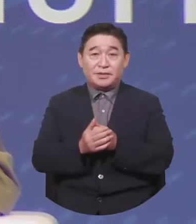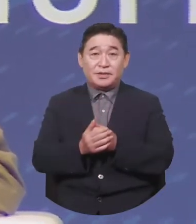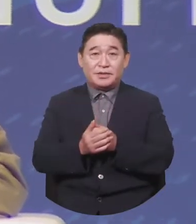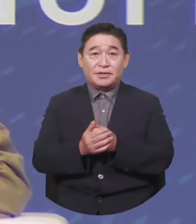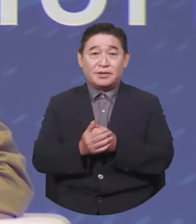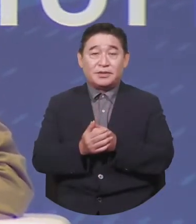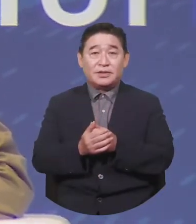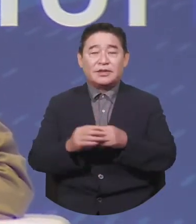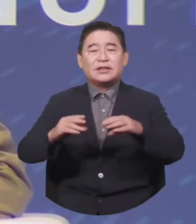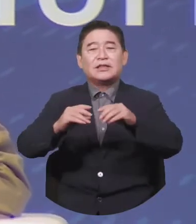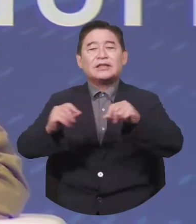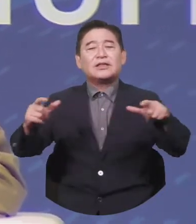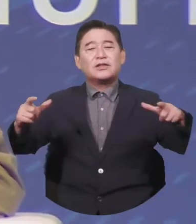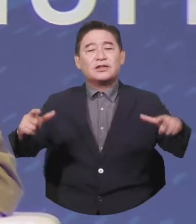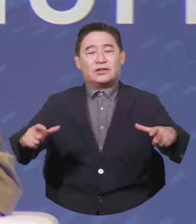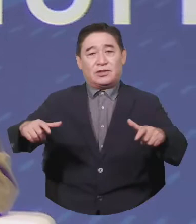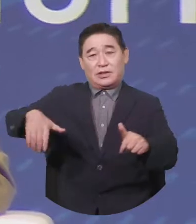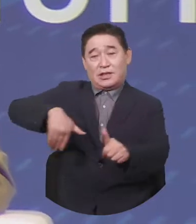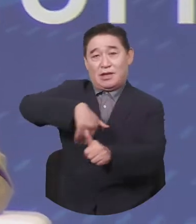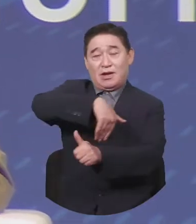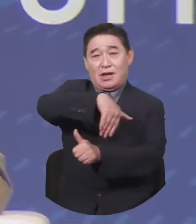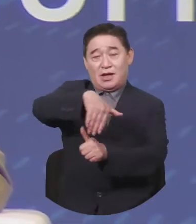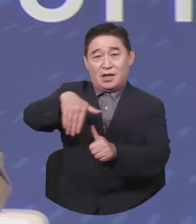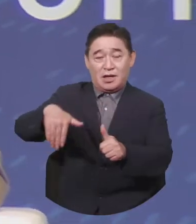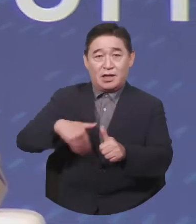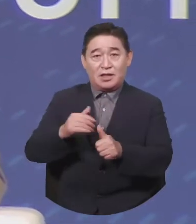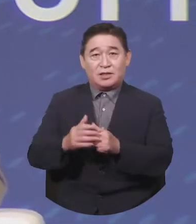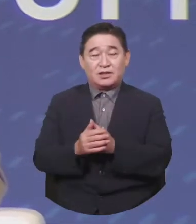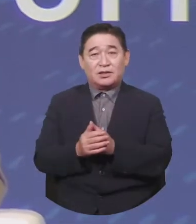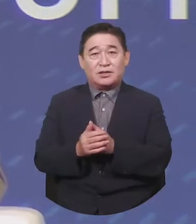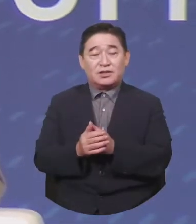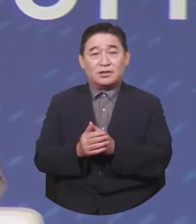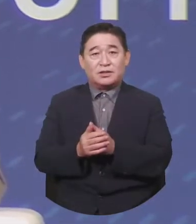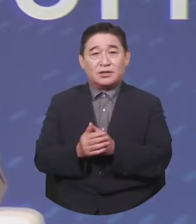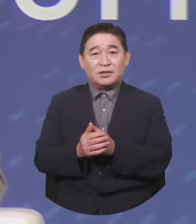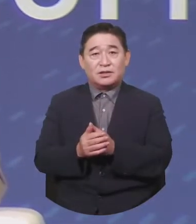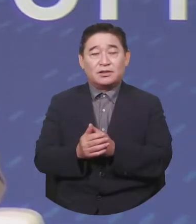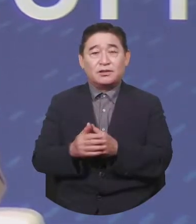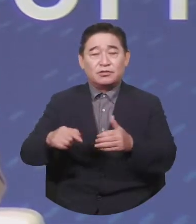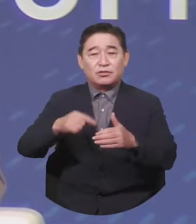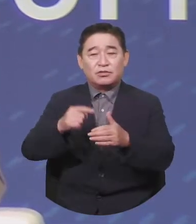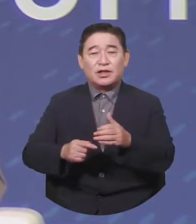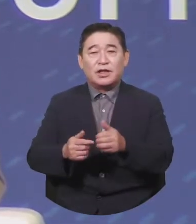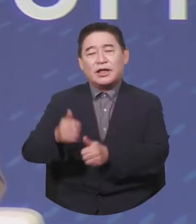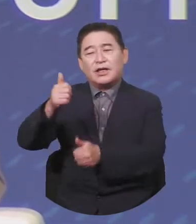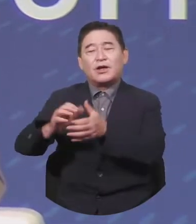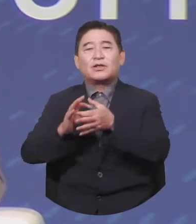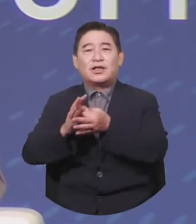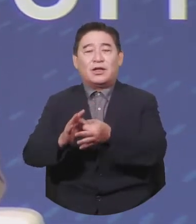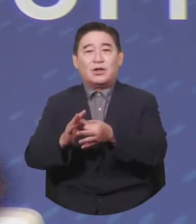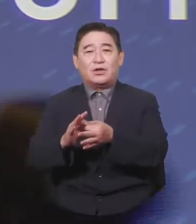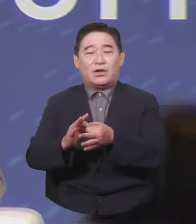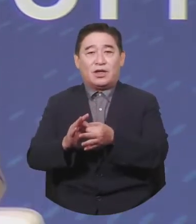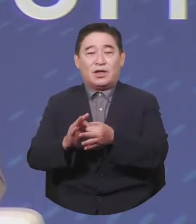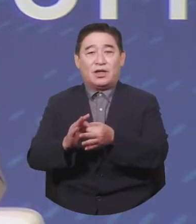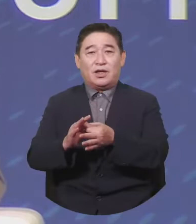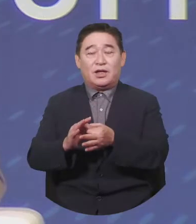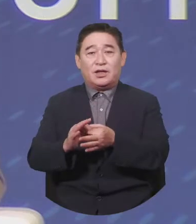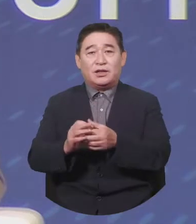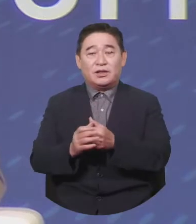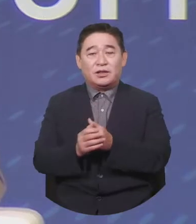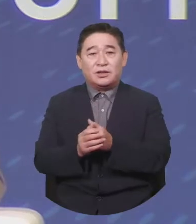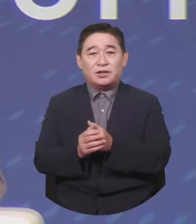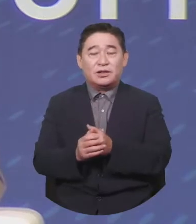situation, like the so-called U.S.-China strategic competition, or Indo-Pacific strategy versus like China